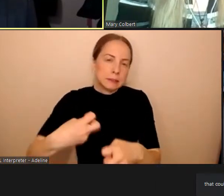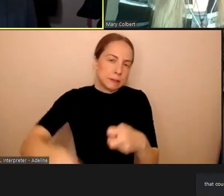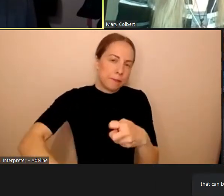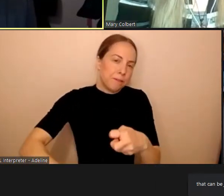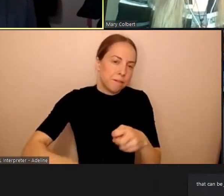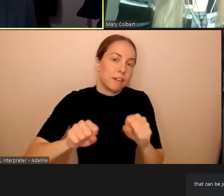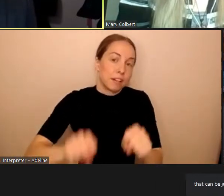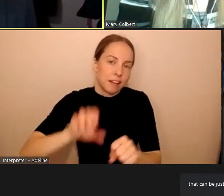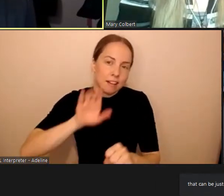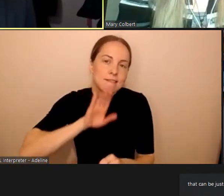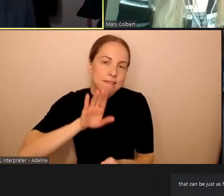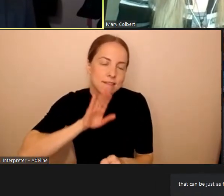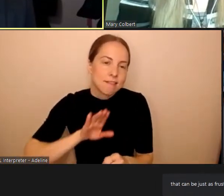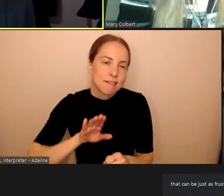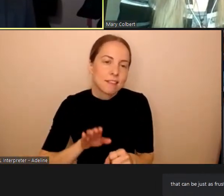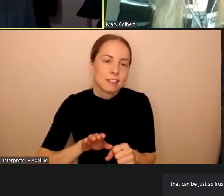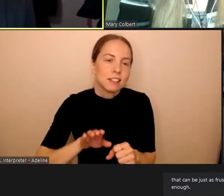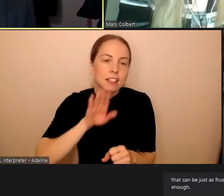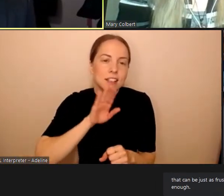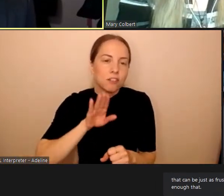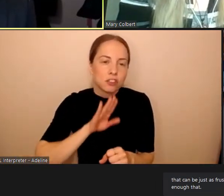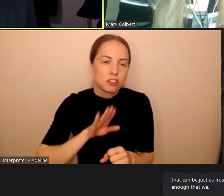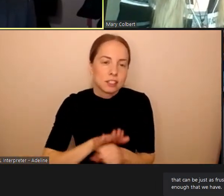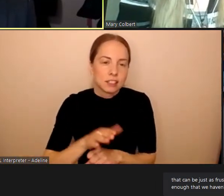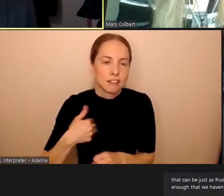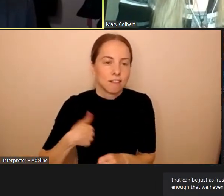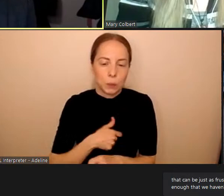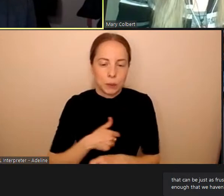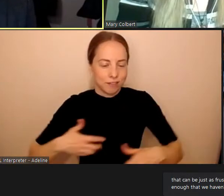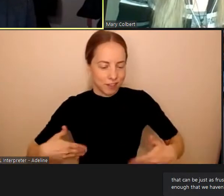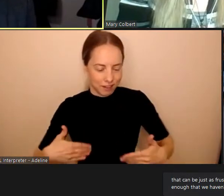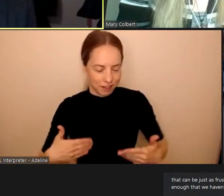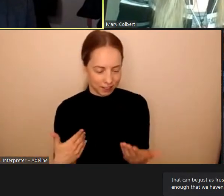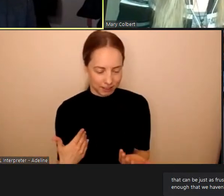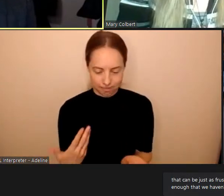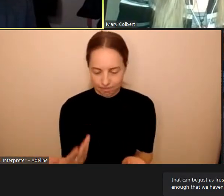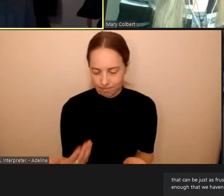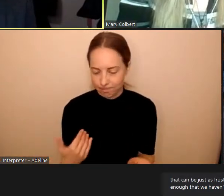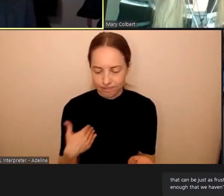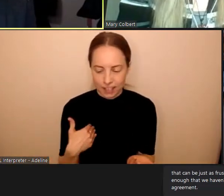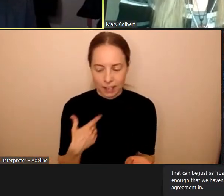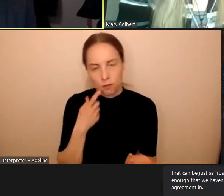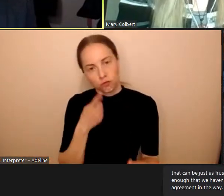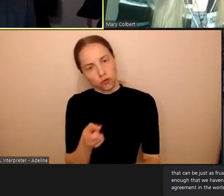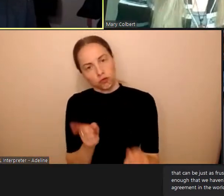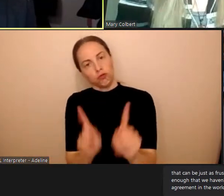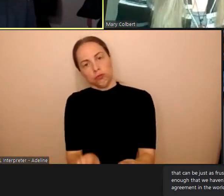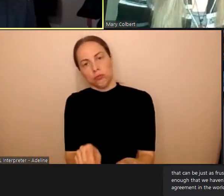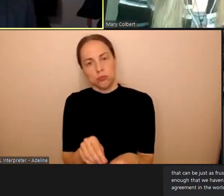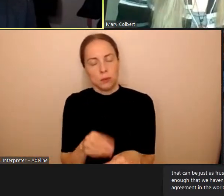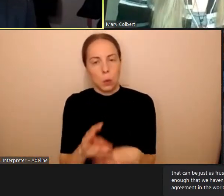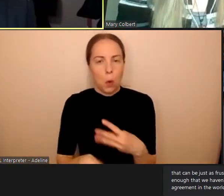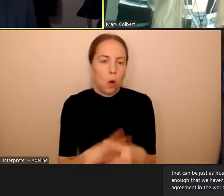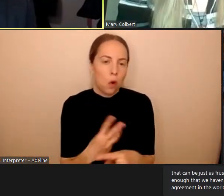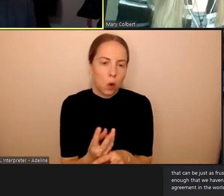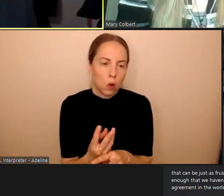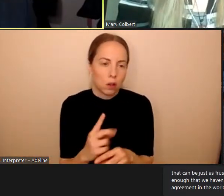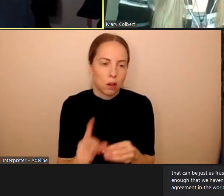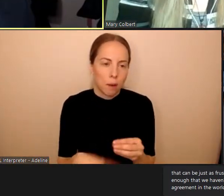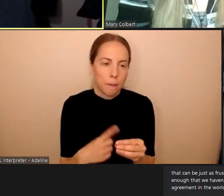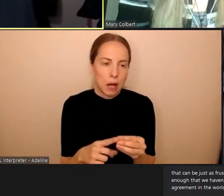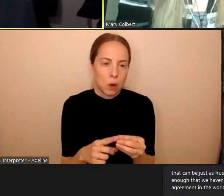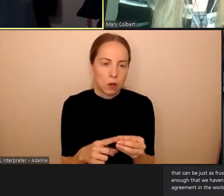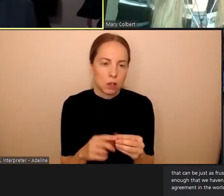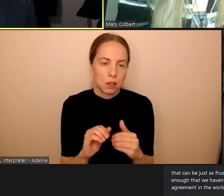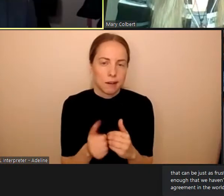just as frustrating, and it's frustrating enough that we haven't yet come to an agreement in the world of how to